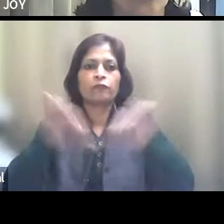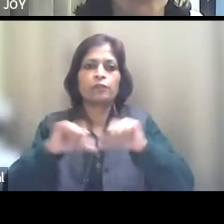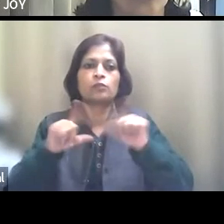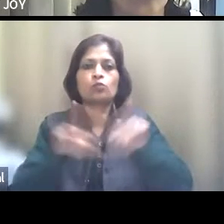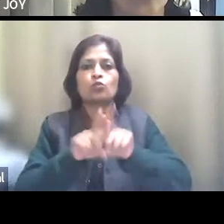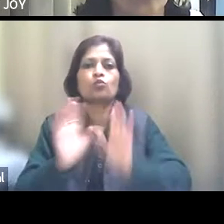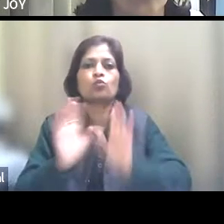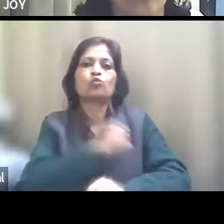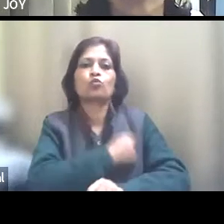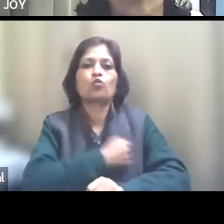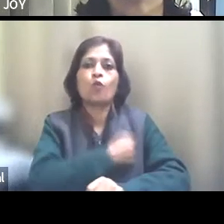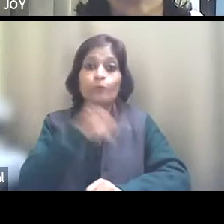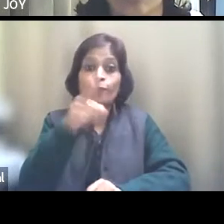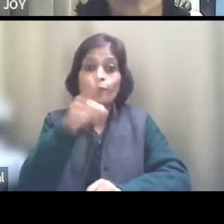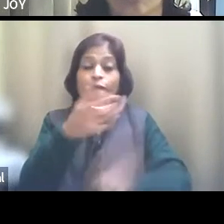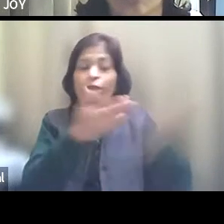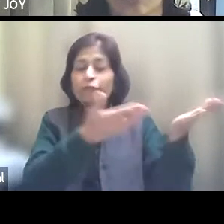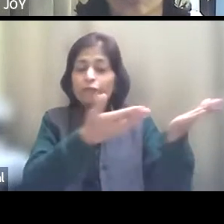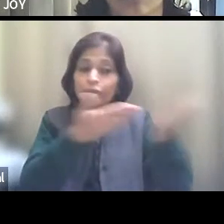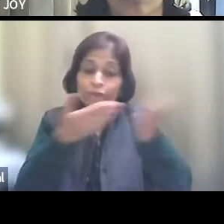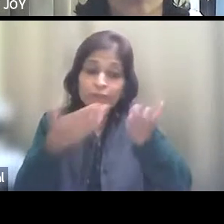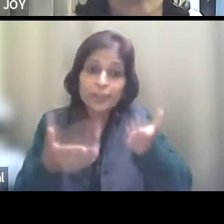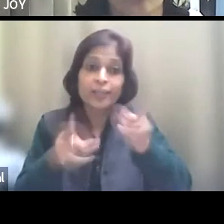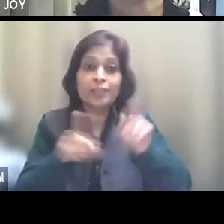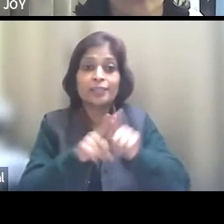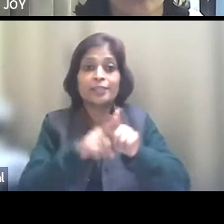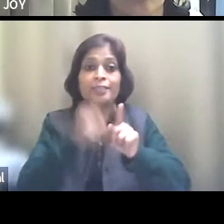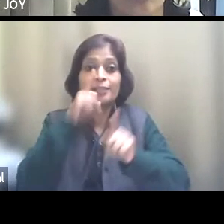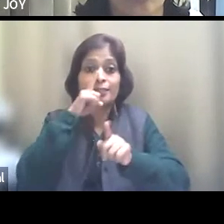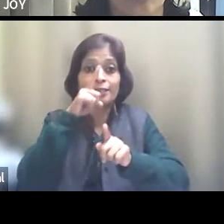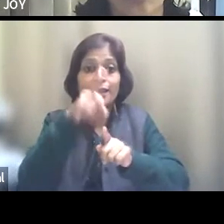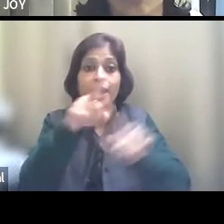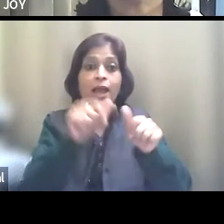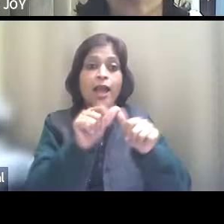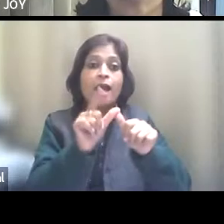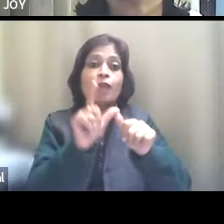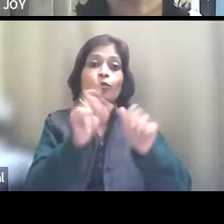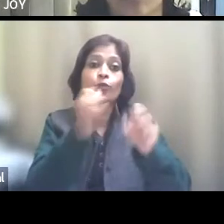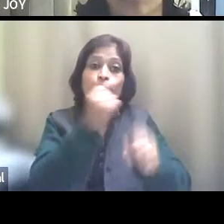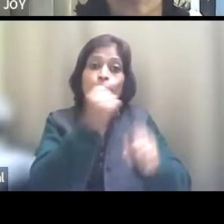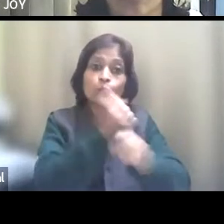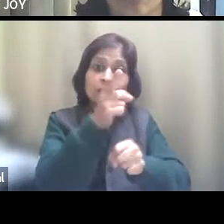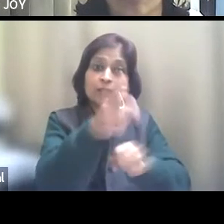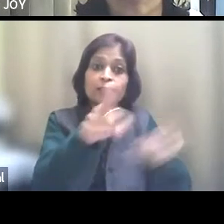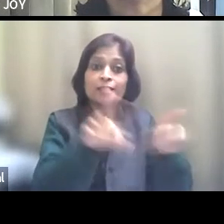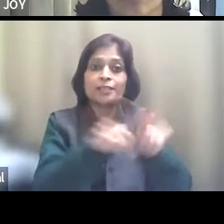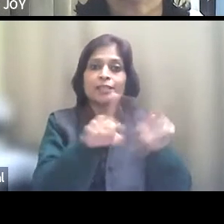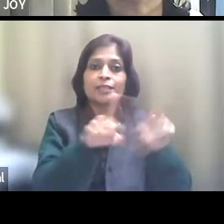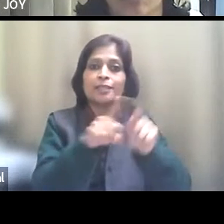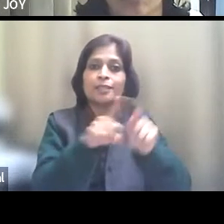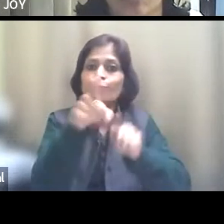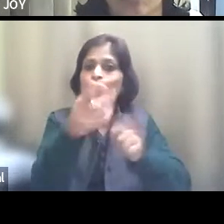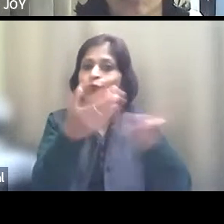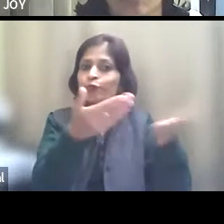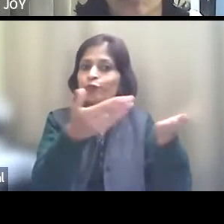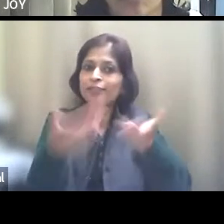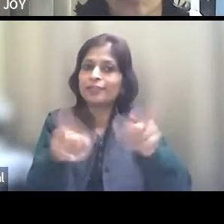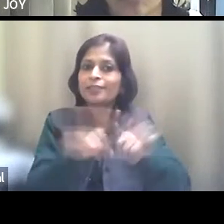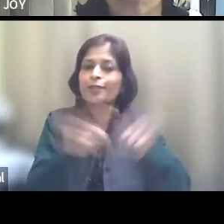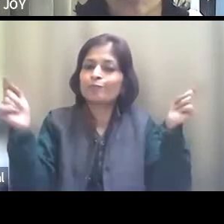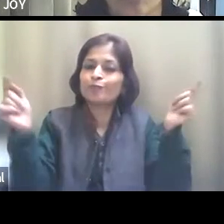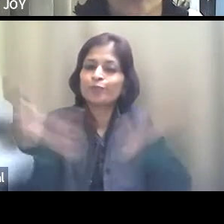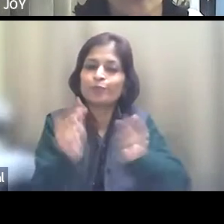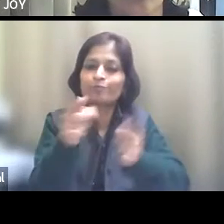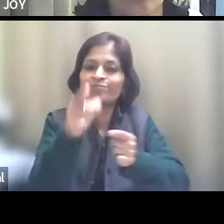out Sorry. on the warm welcome by our very revered personality, Dr. Aloka Guha. Maybe she can summarize in a couple